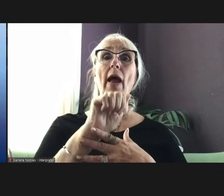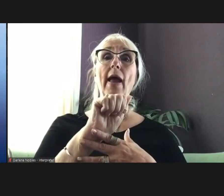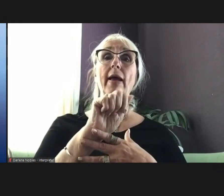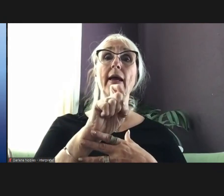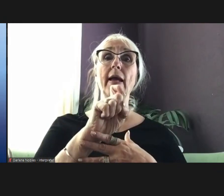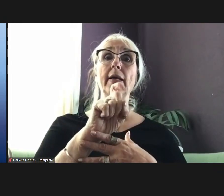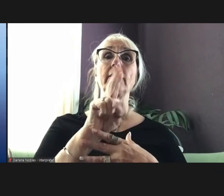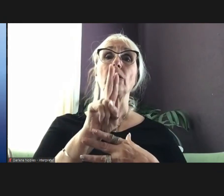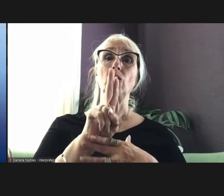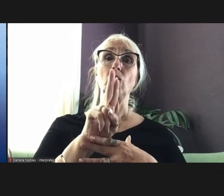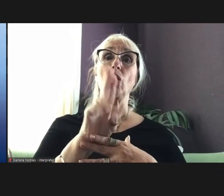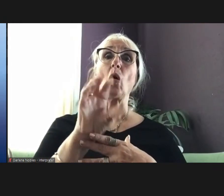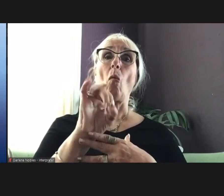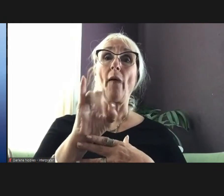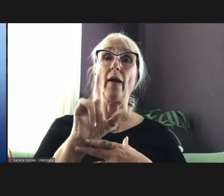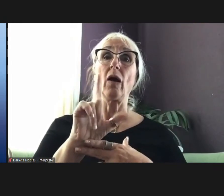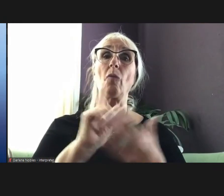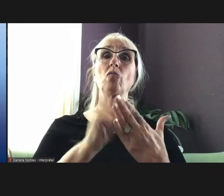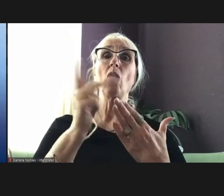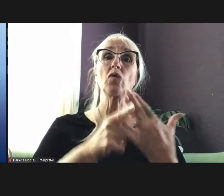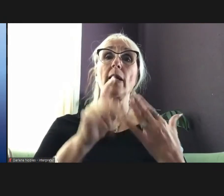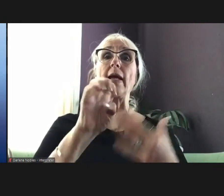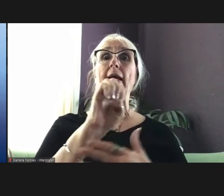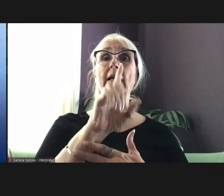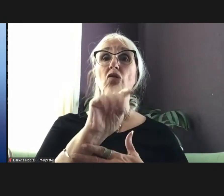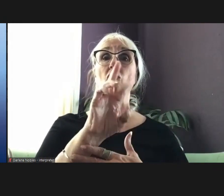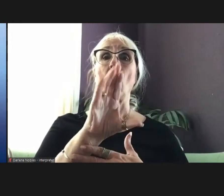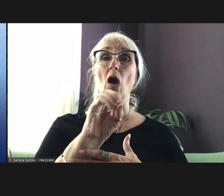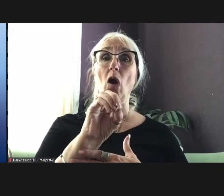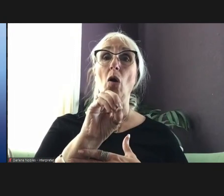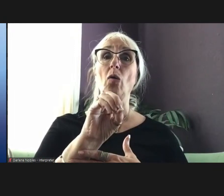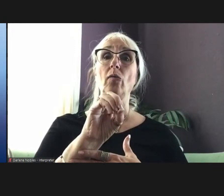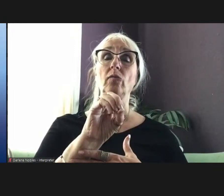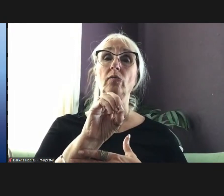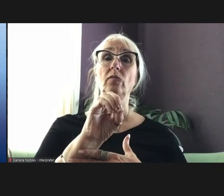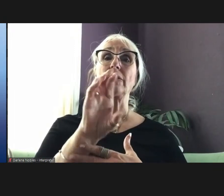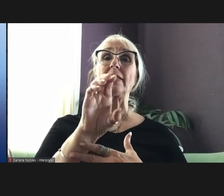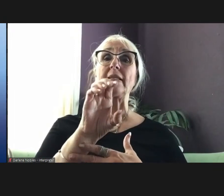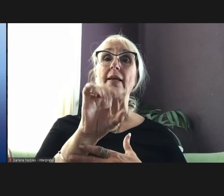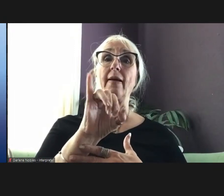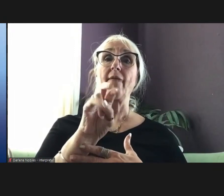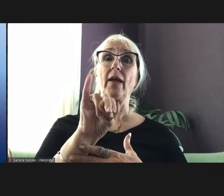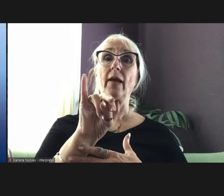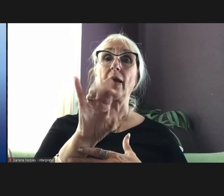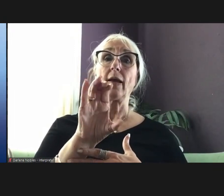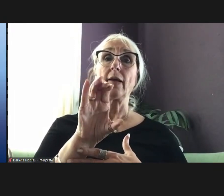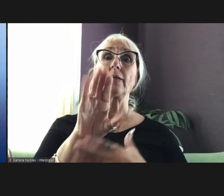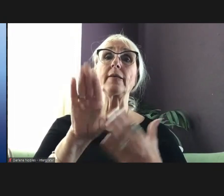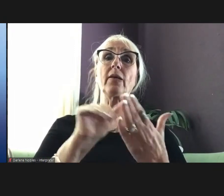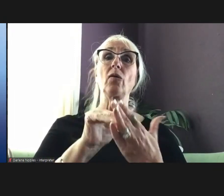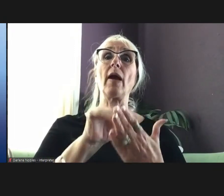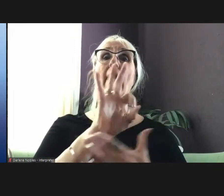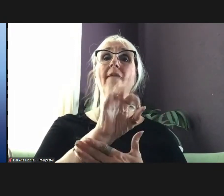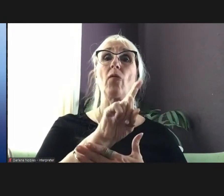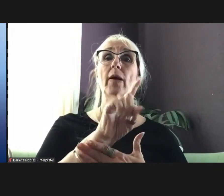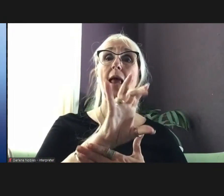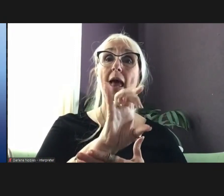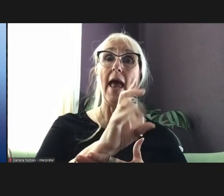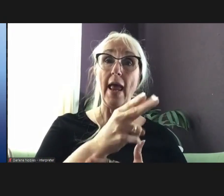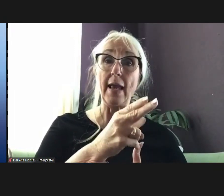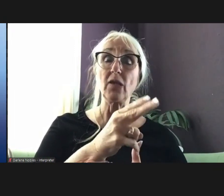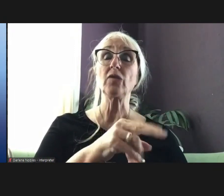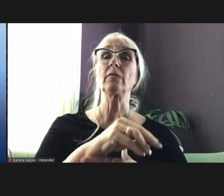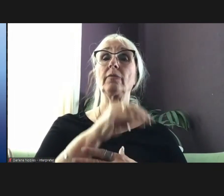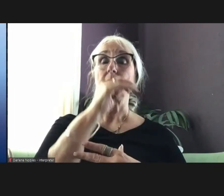coils project at the Extra Code Event Center. And F1H, this is in the